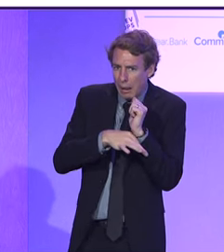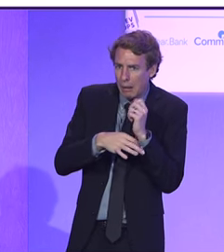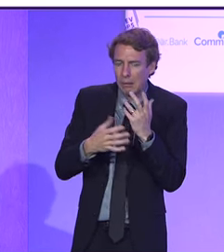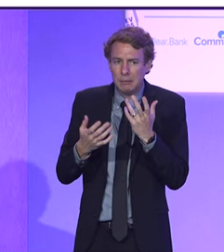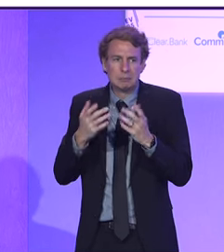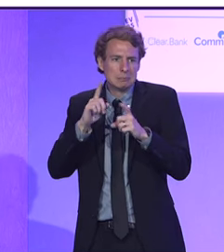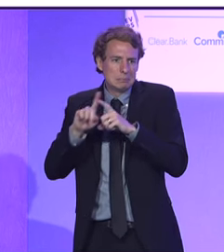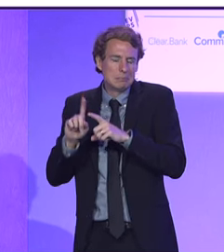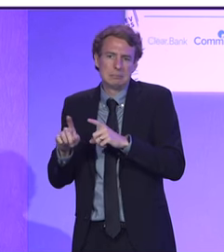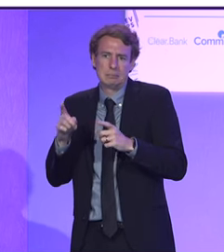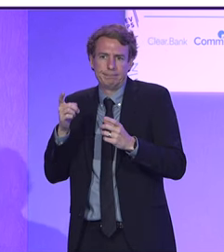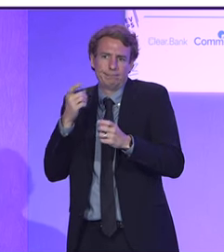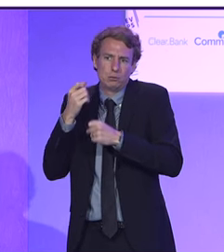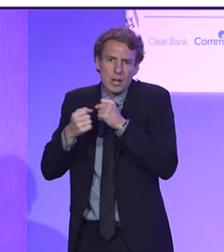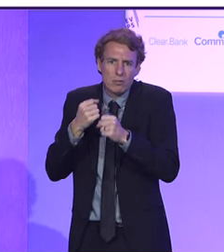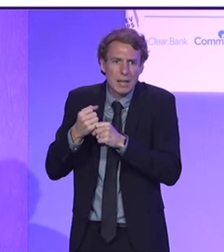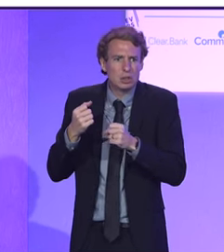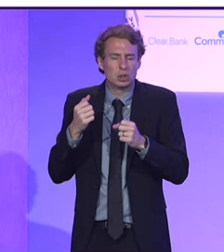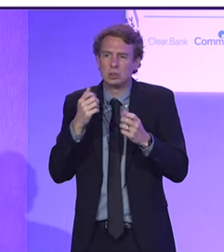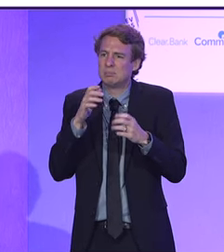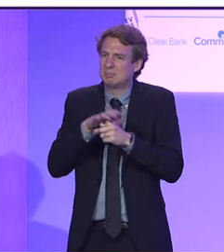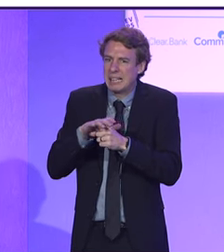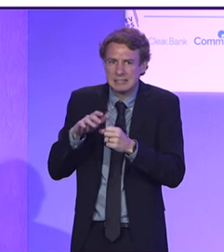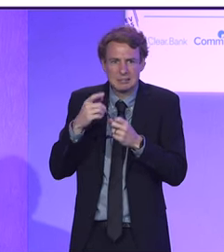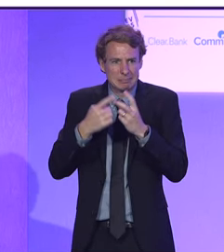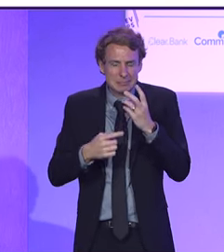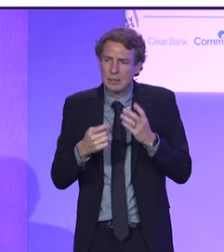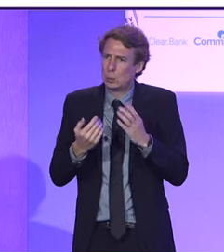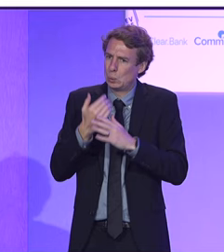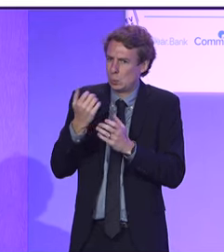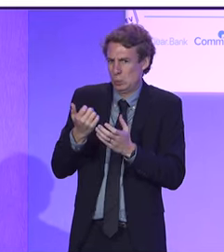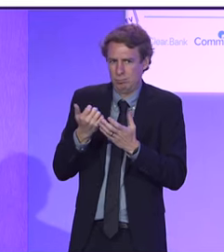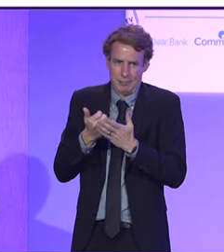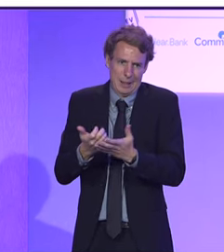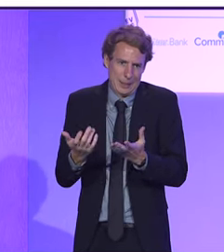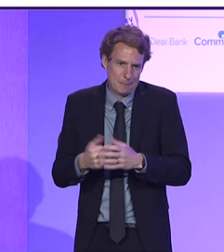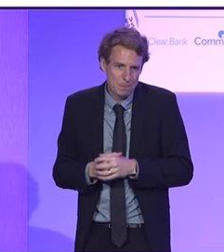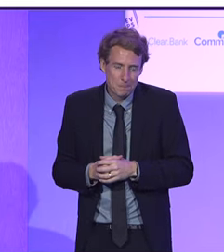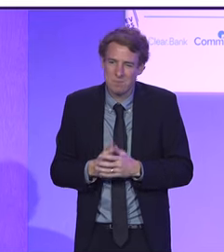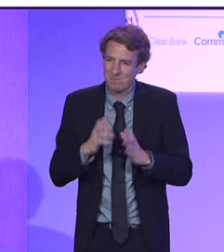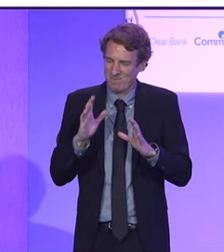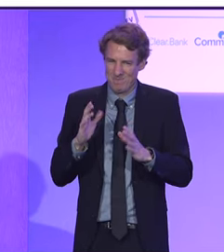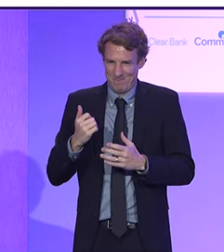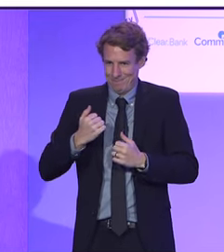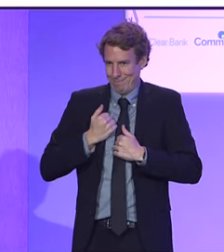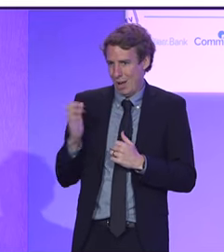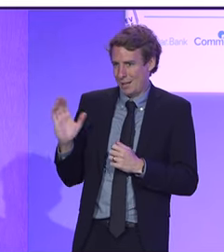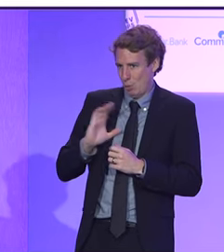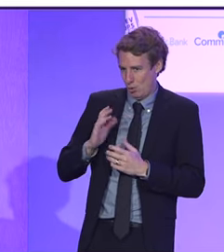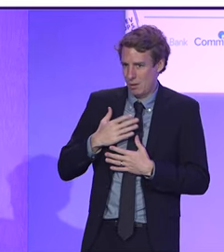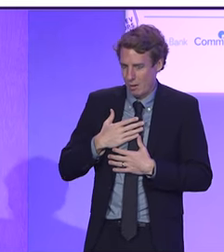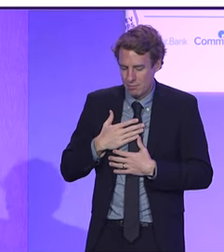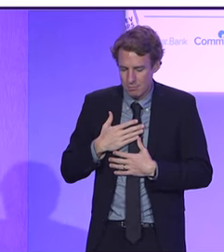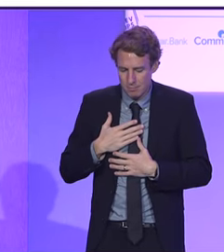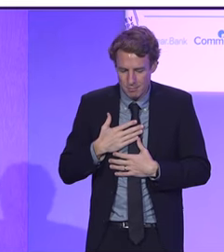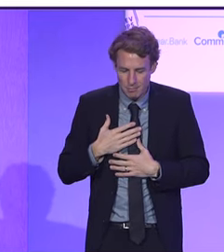cases, even generations. Now, before we get started, there's a quick word from my sponsor, which is, as I mentioned, I work for a